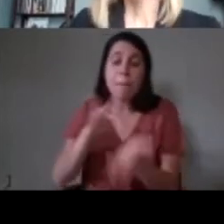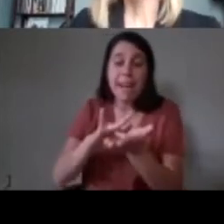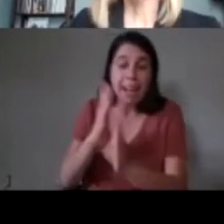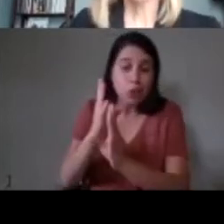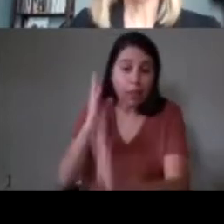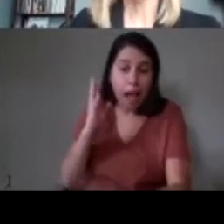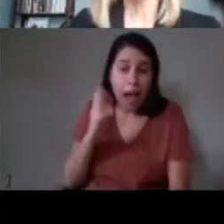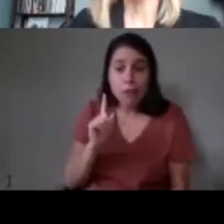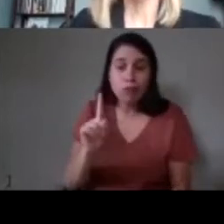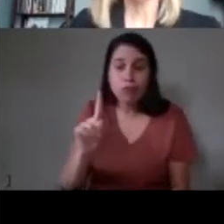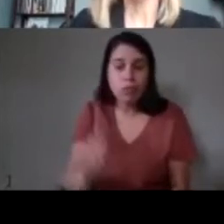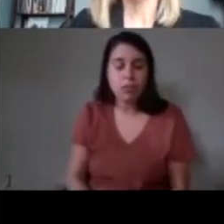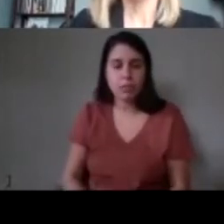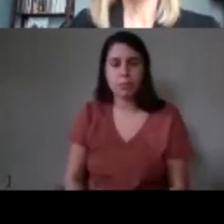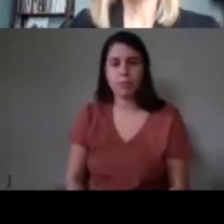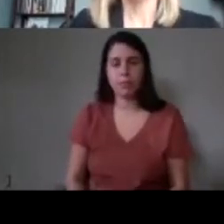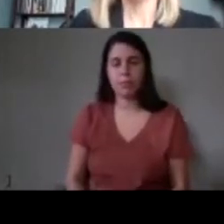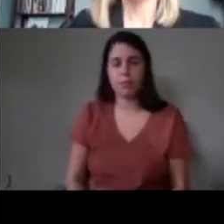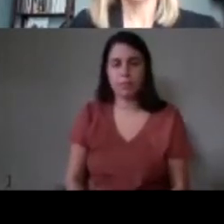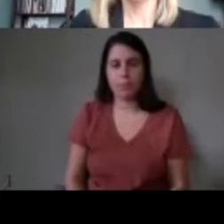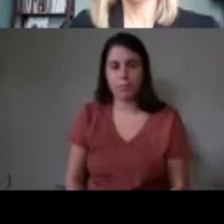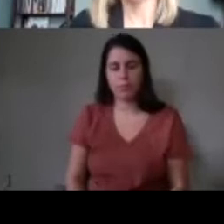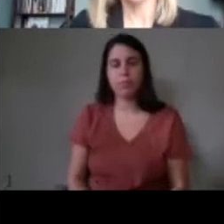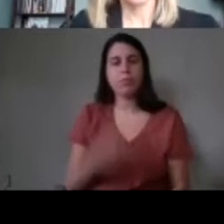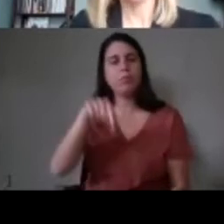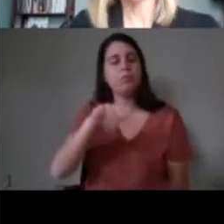And something else that was unique to this